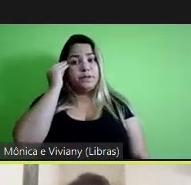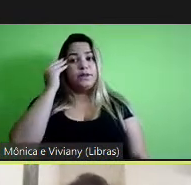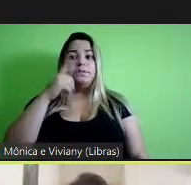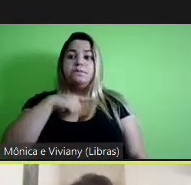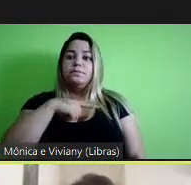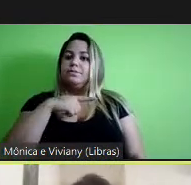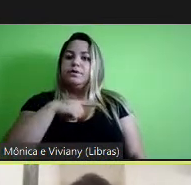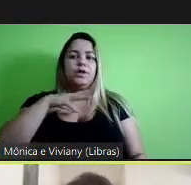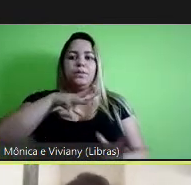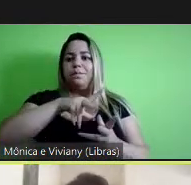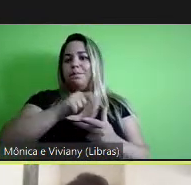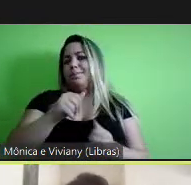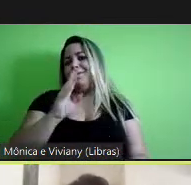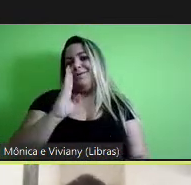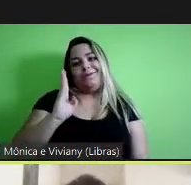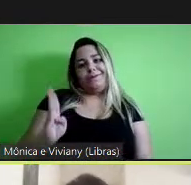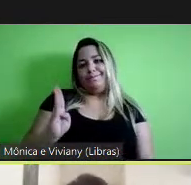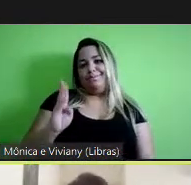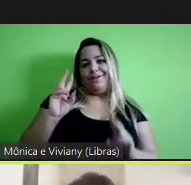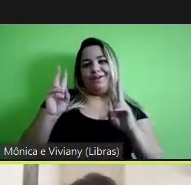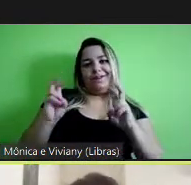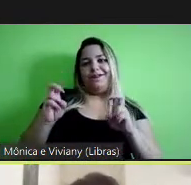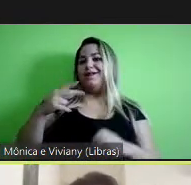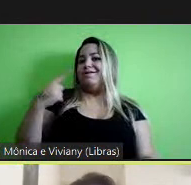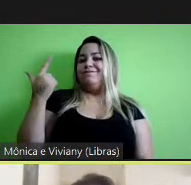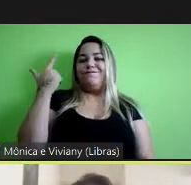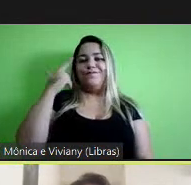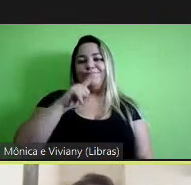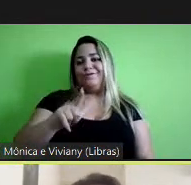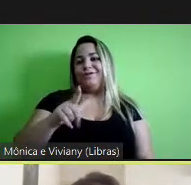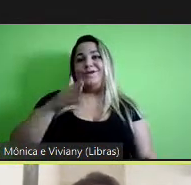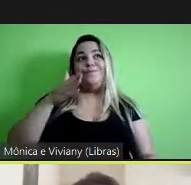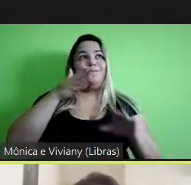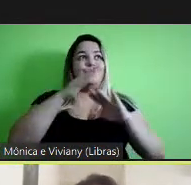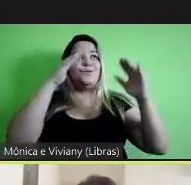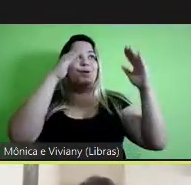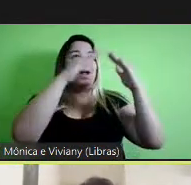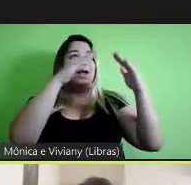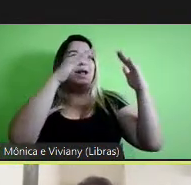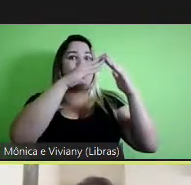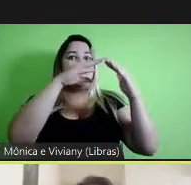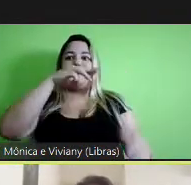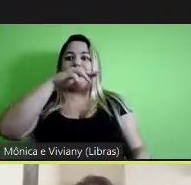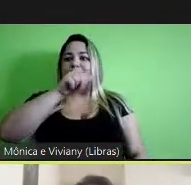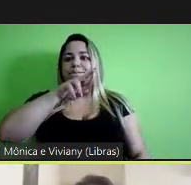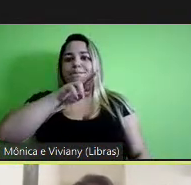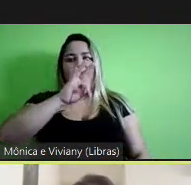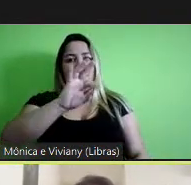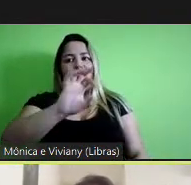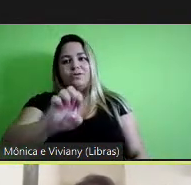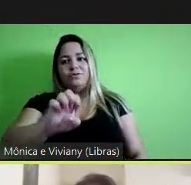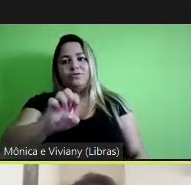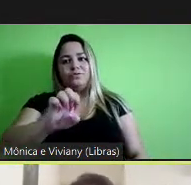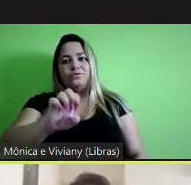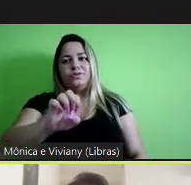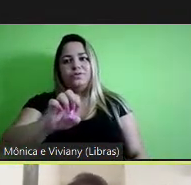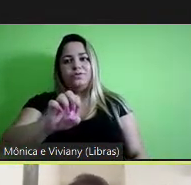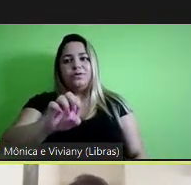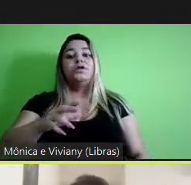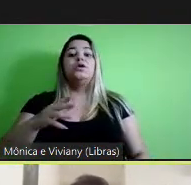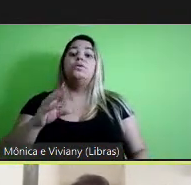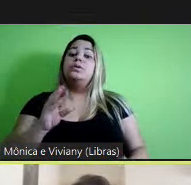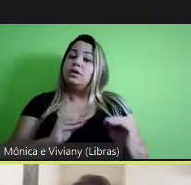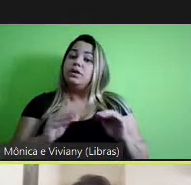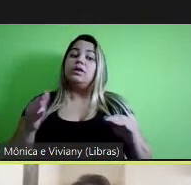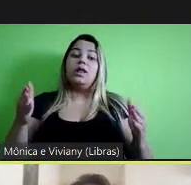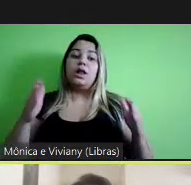And we have to think that there is no backup plan. There is no planet B. We won't be able to settle and to create colonies in